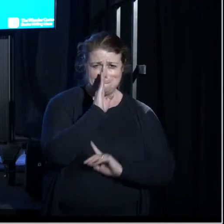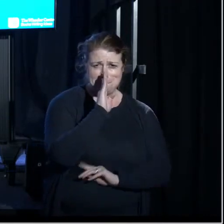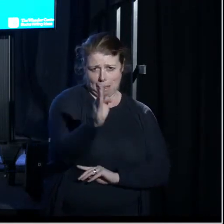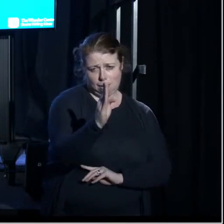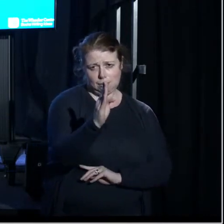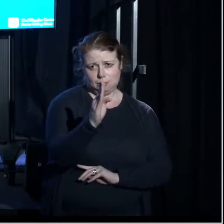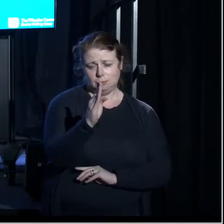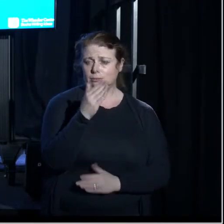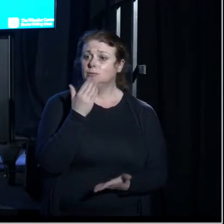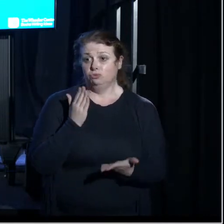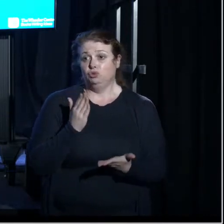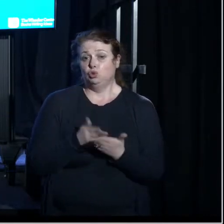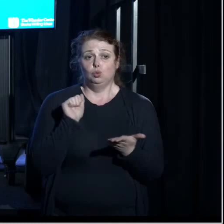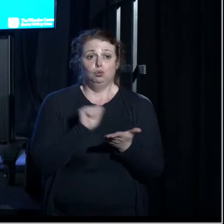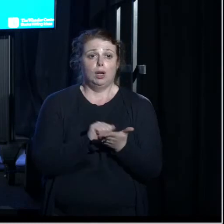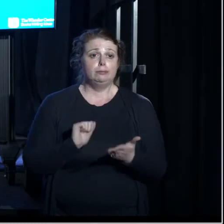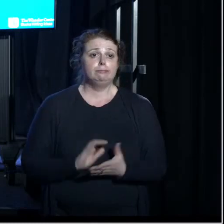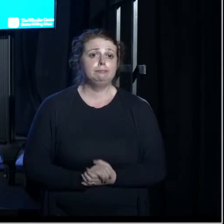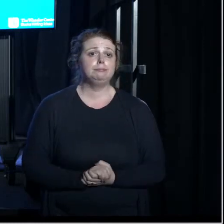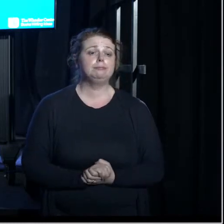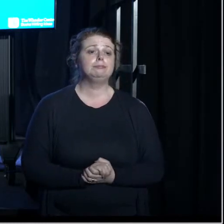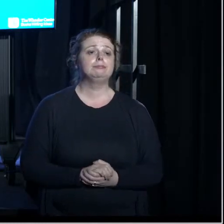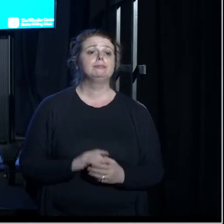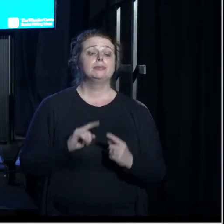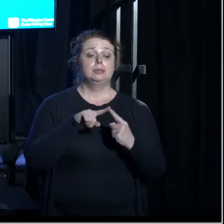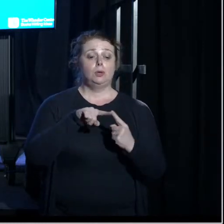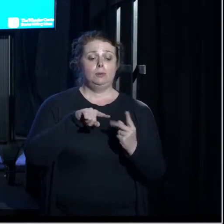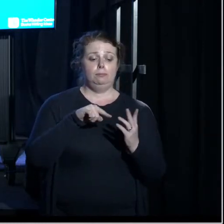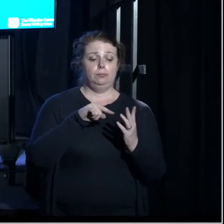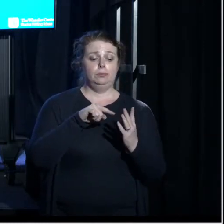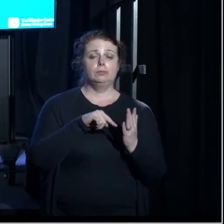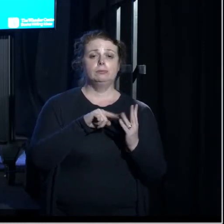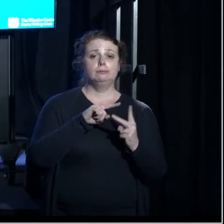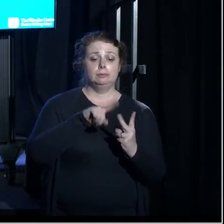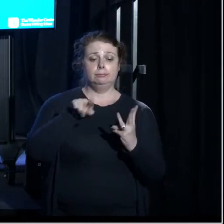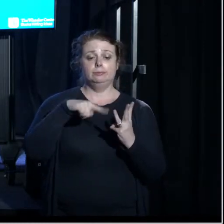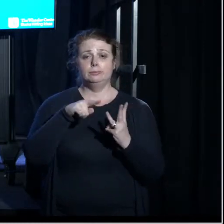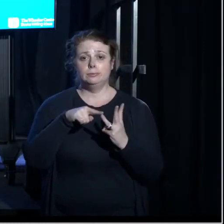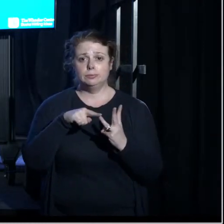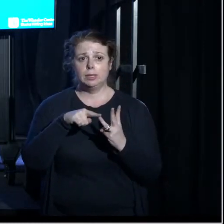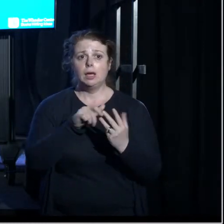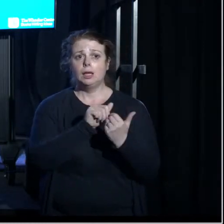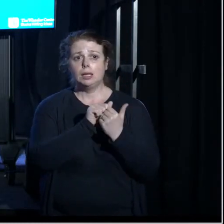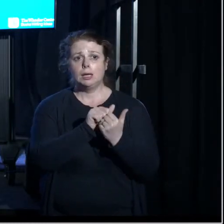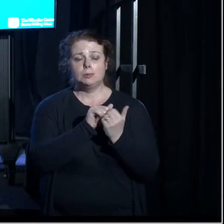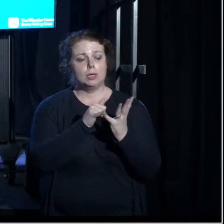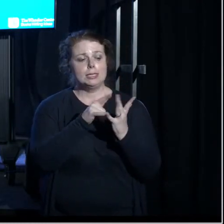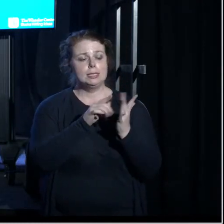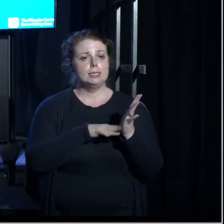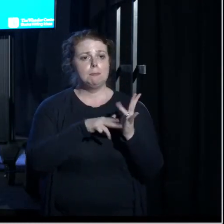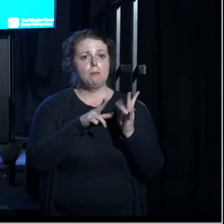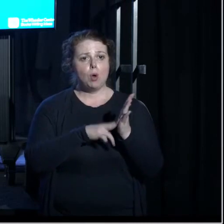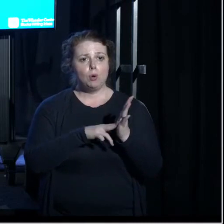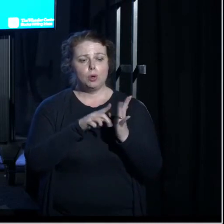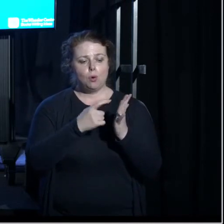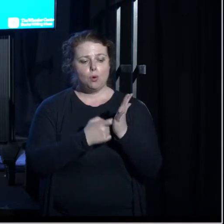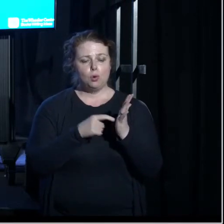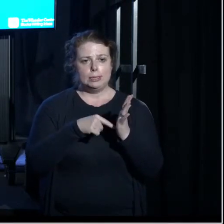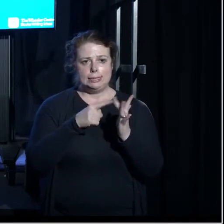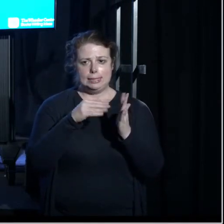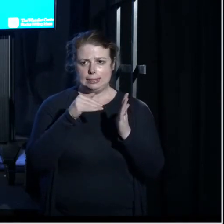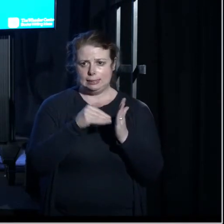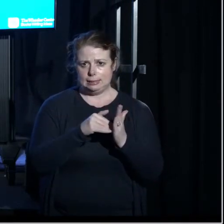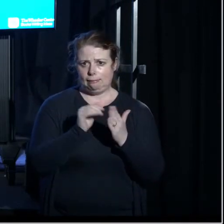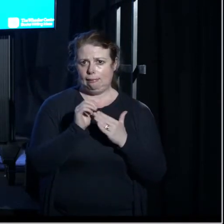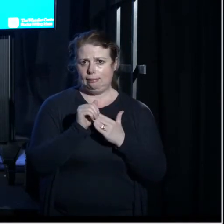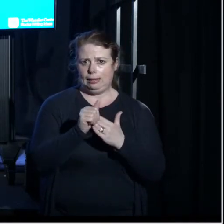truth? And then after Tony, we'll hear from his collaborator, Simón Ortiz, who was a leading figure in the